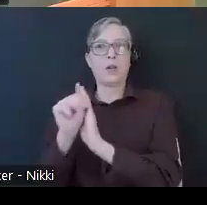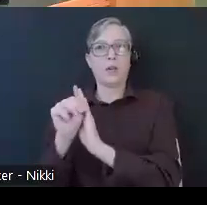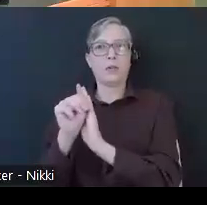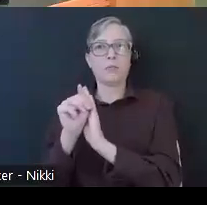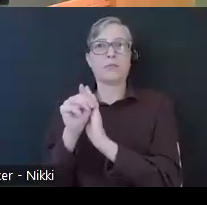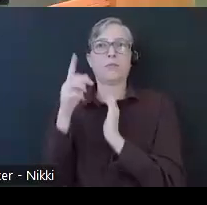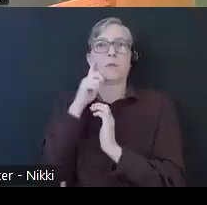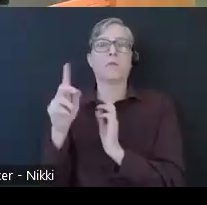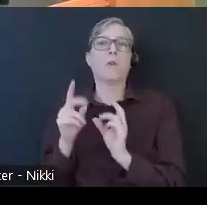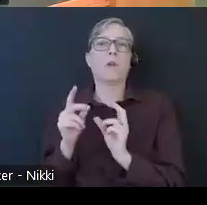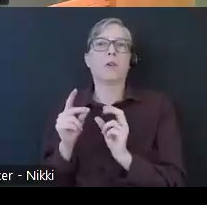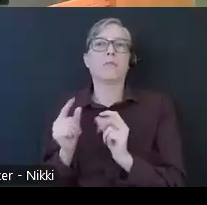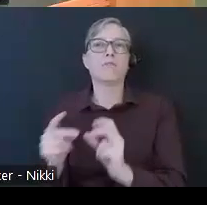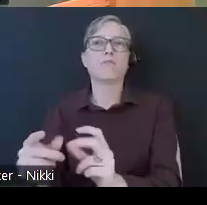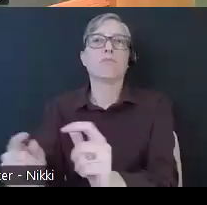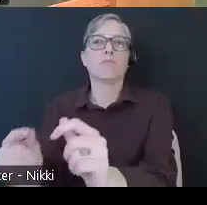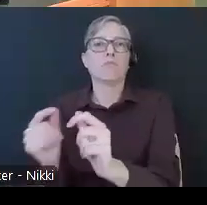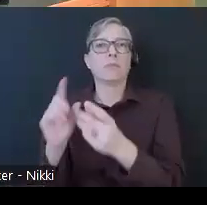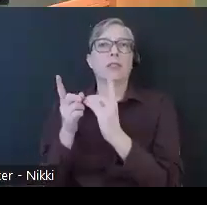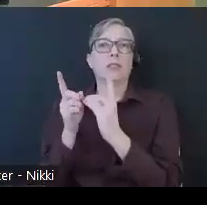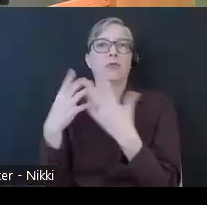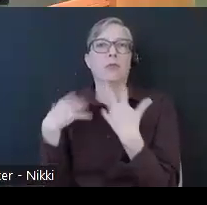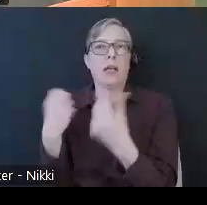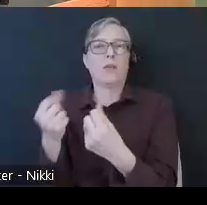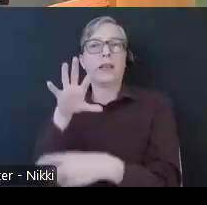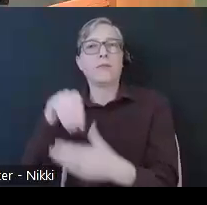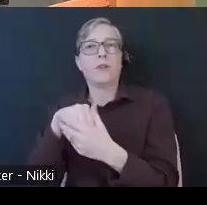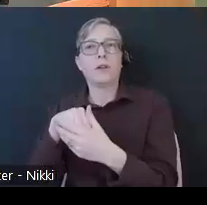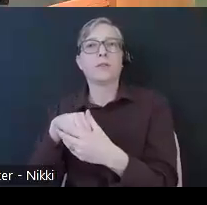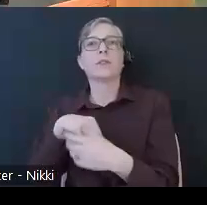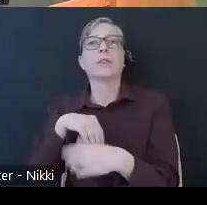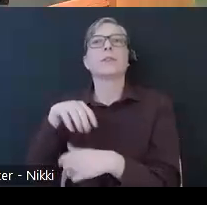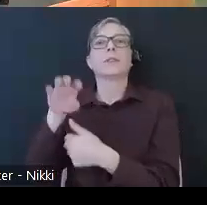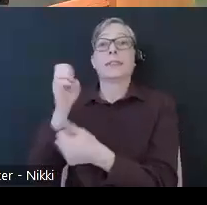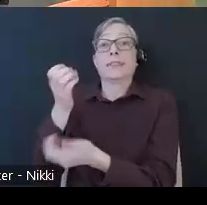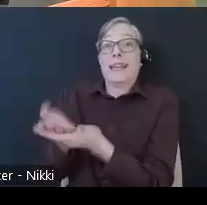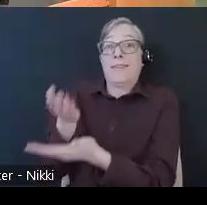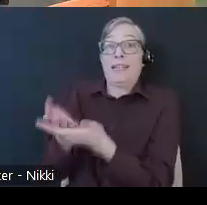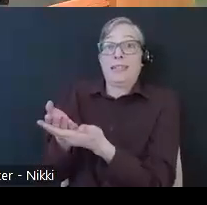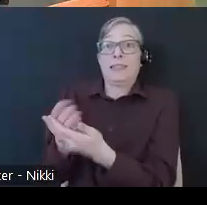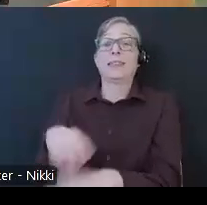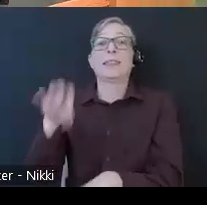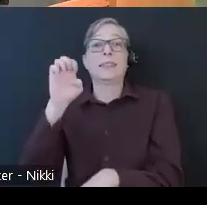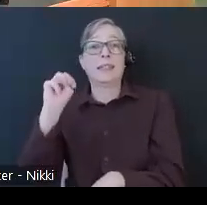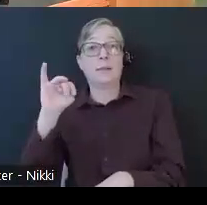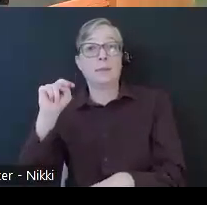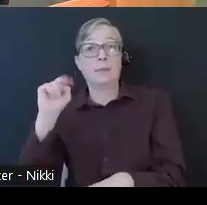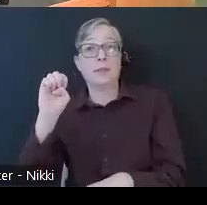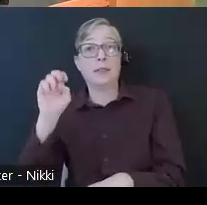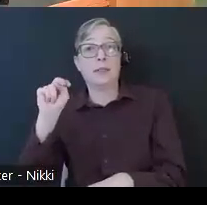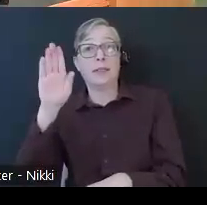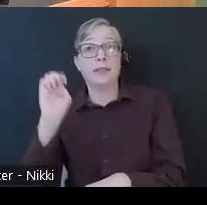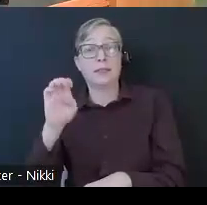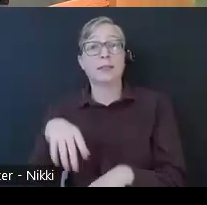settings. That involves evidence, eminence, electronic health records, and economics. And in doing